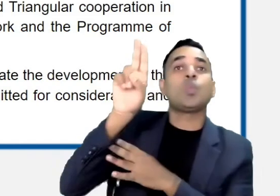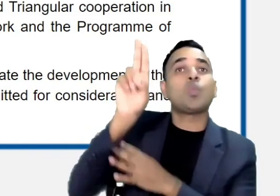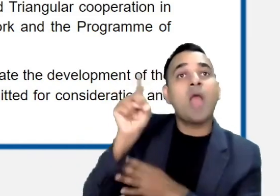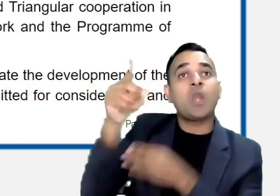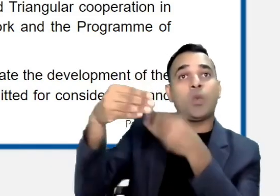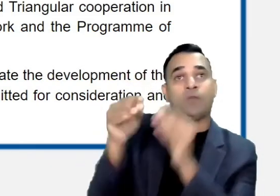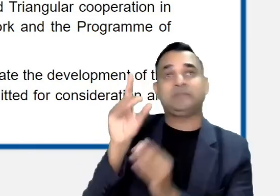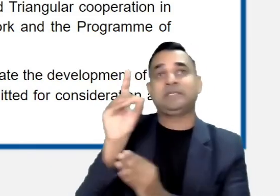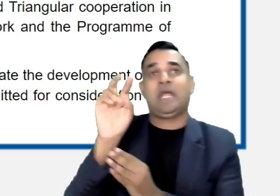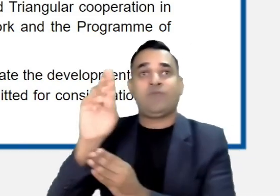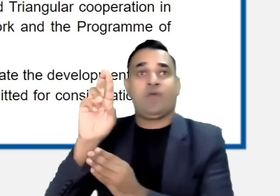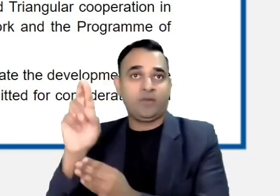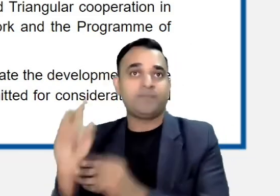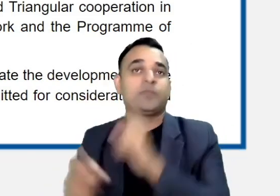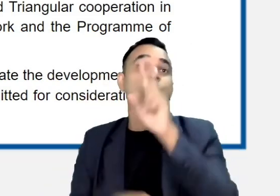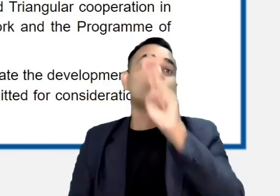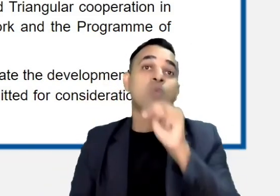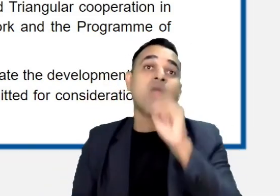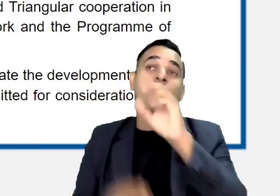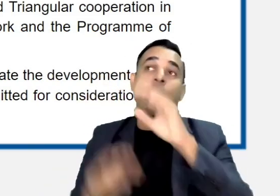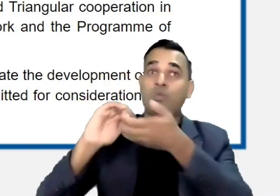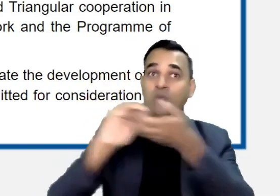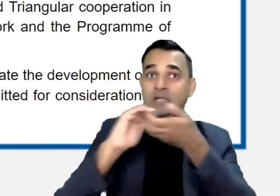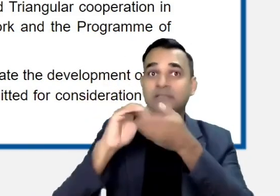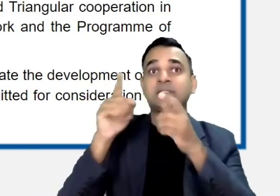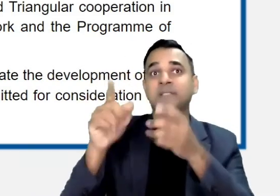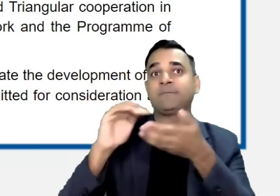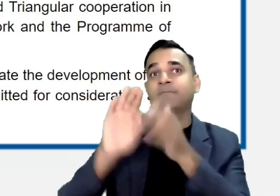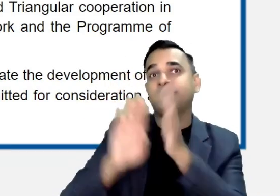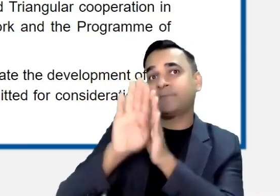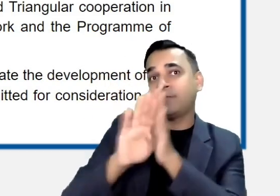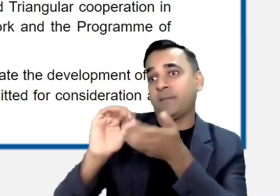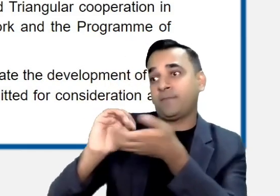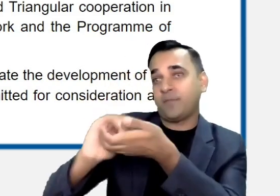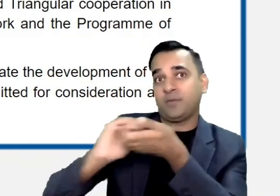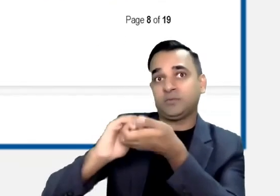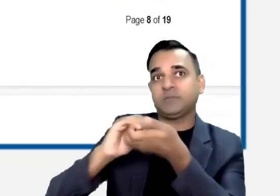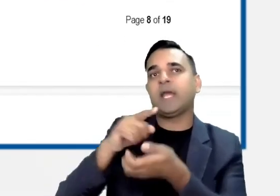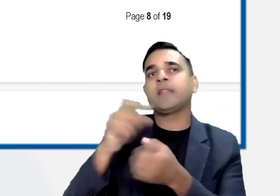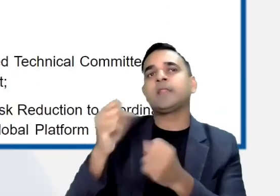triangular cooperation in support of the implementation of the Sendai Framework and the Program of Action at all levels.